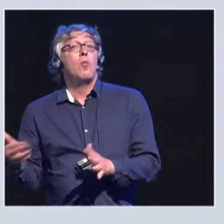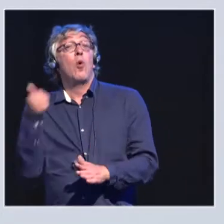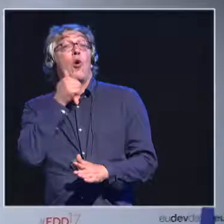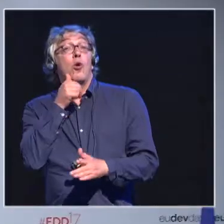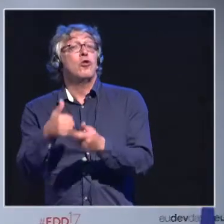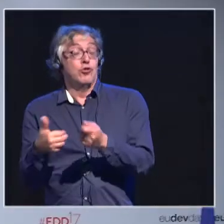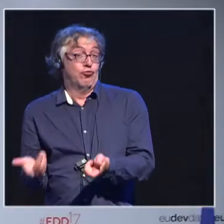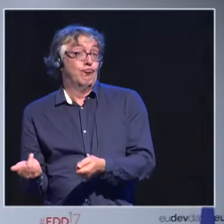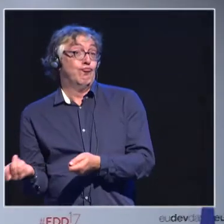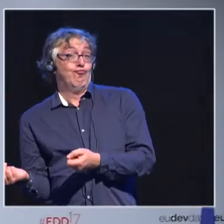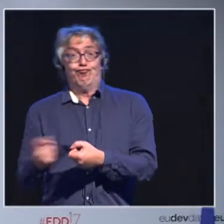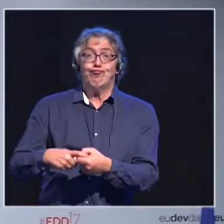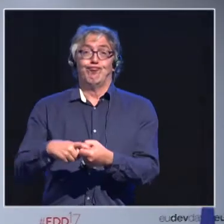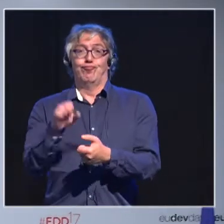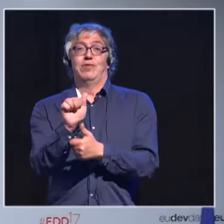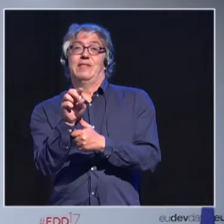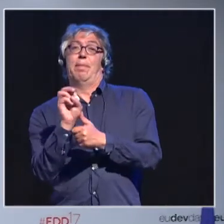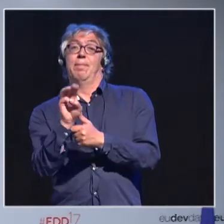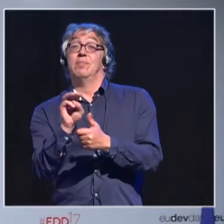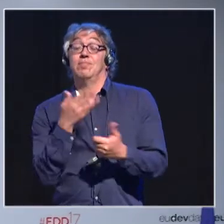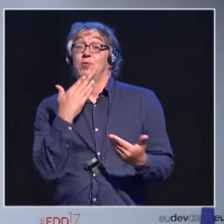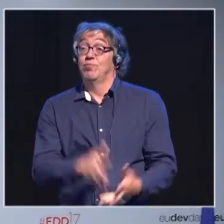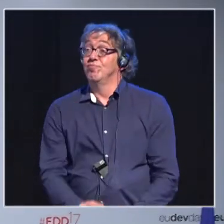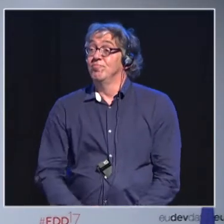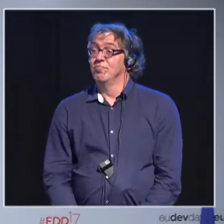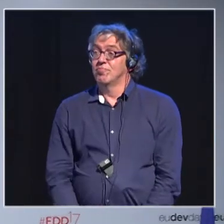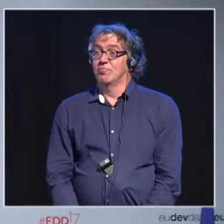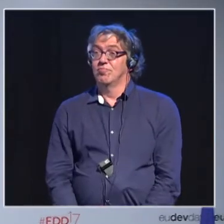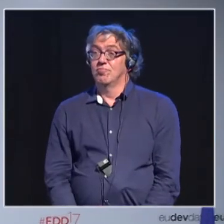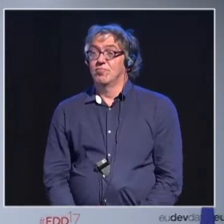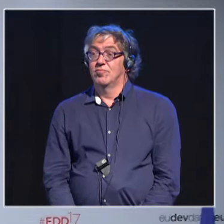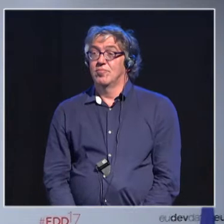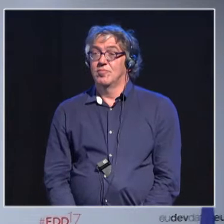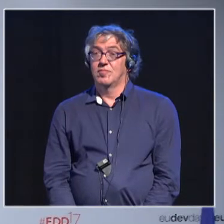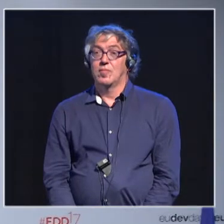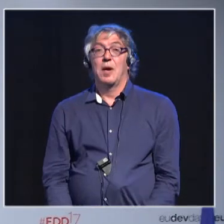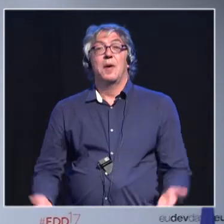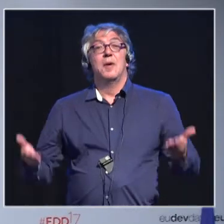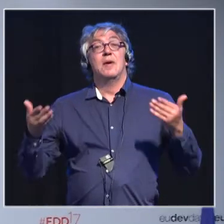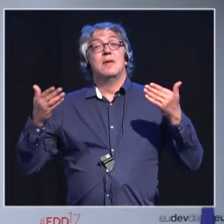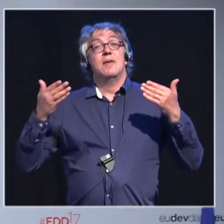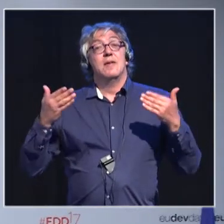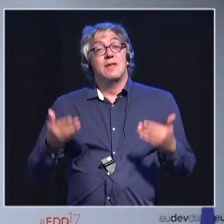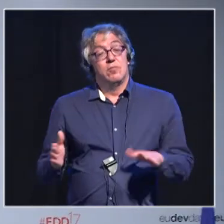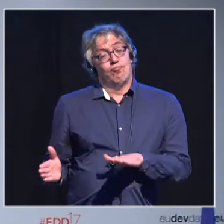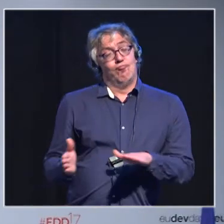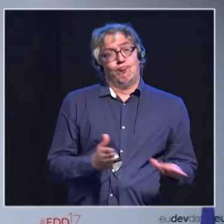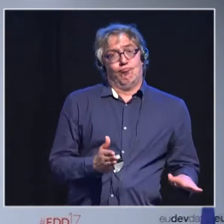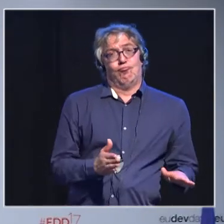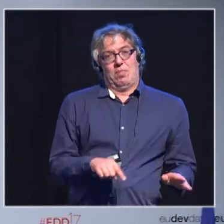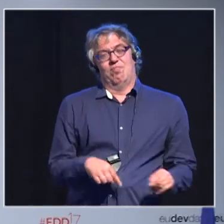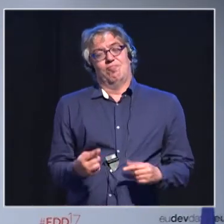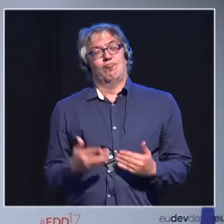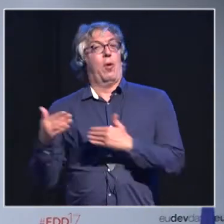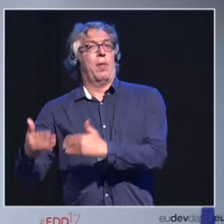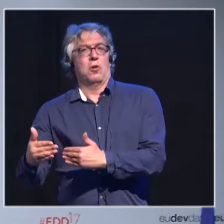Thank you. Okay. So we're going to move into the next sequence of the session, but there will be an